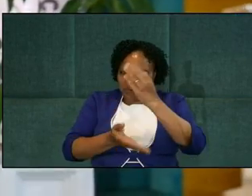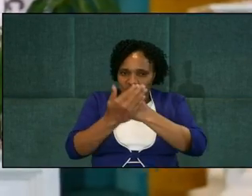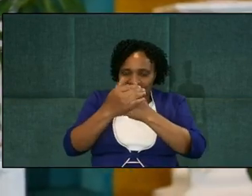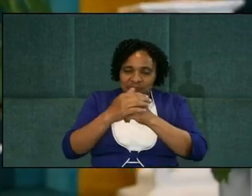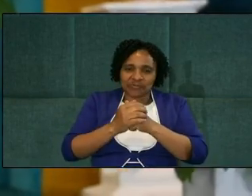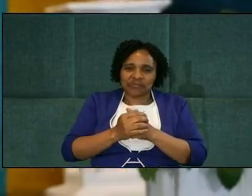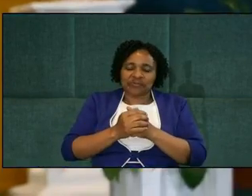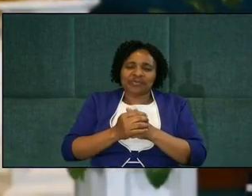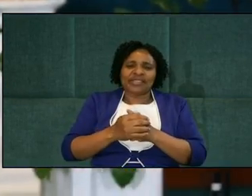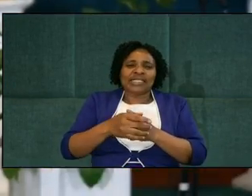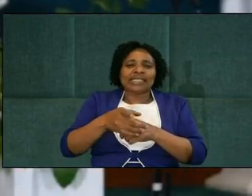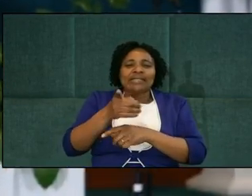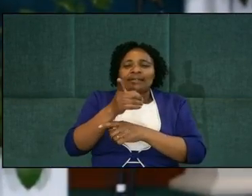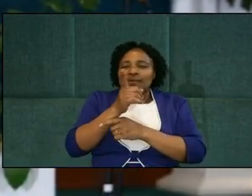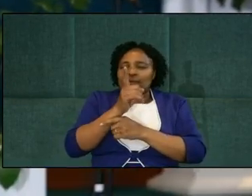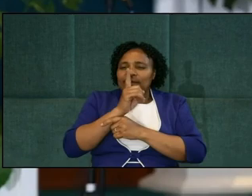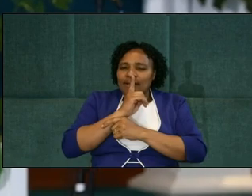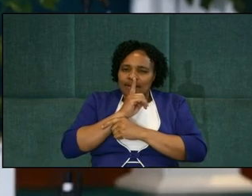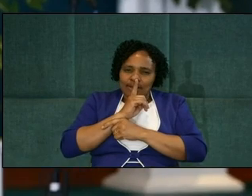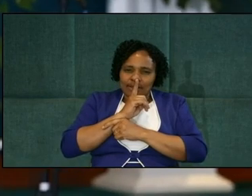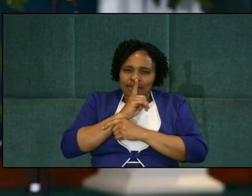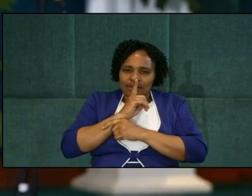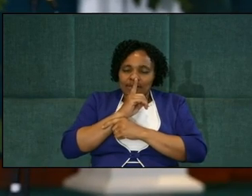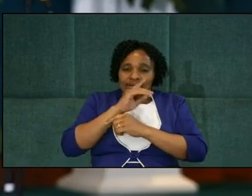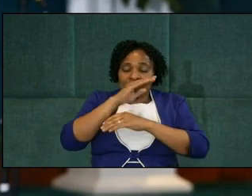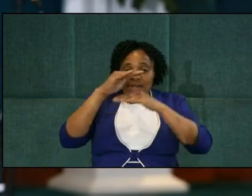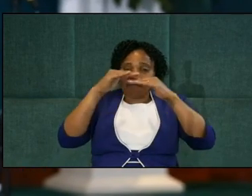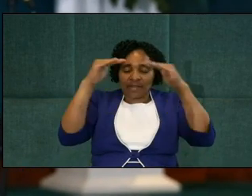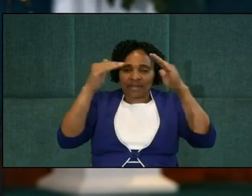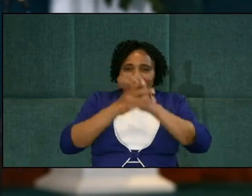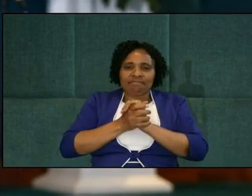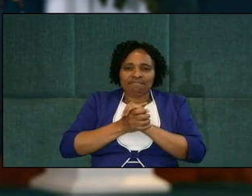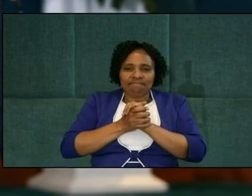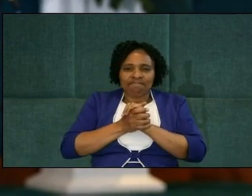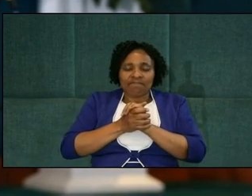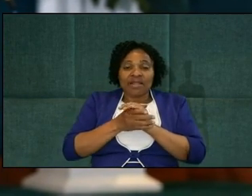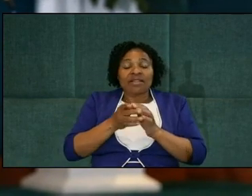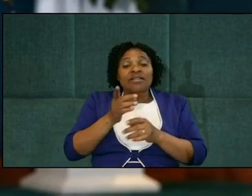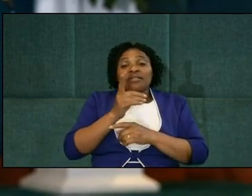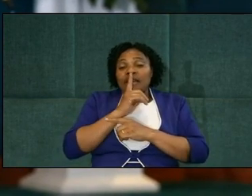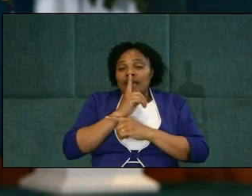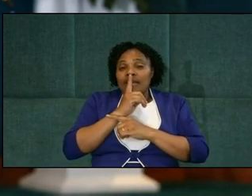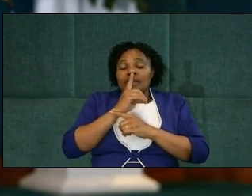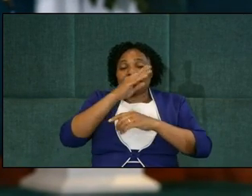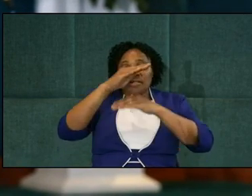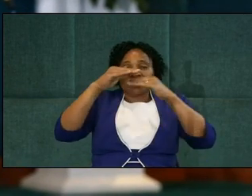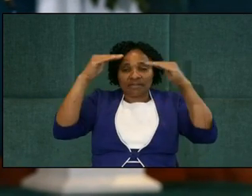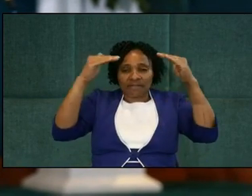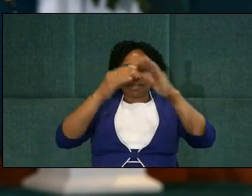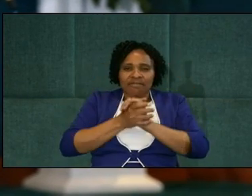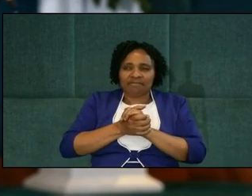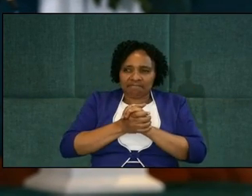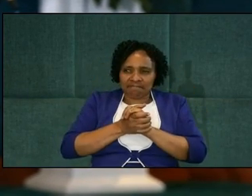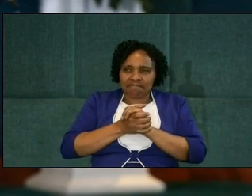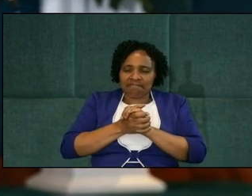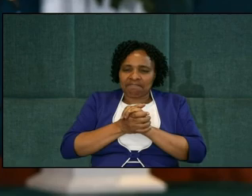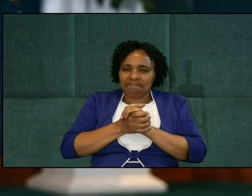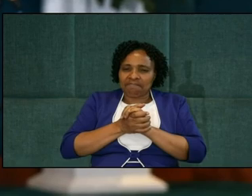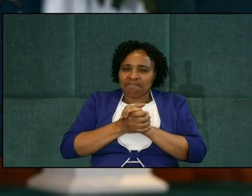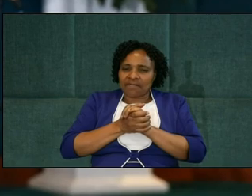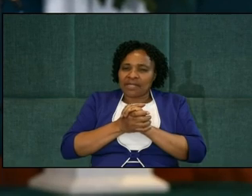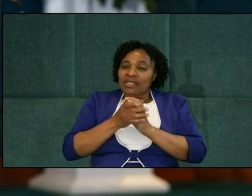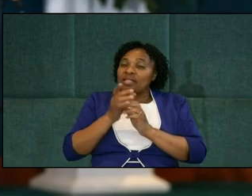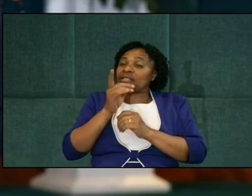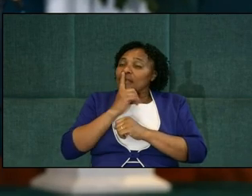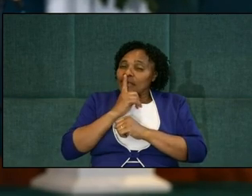the silence in heaven. The silence in heaven. Oh, the